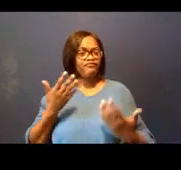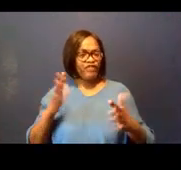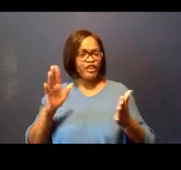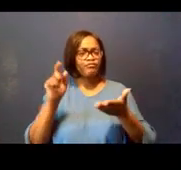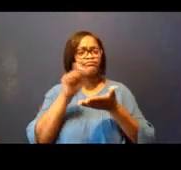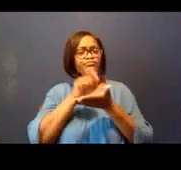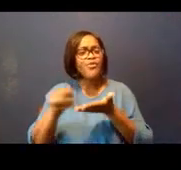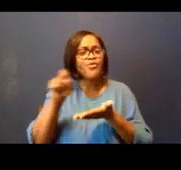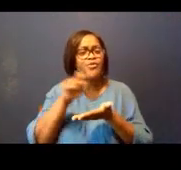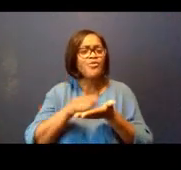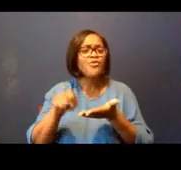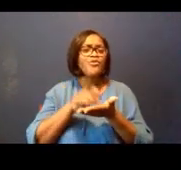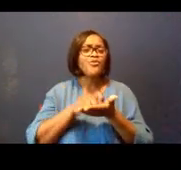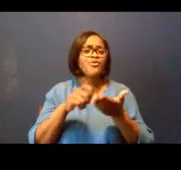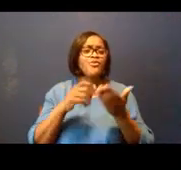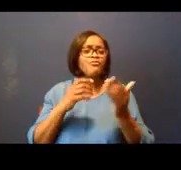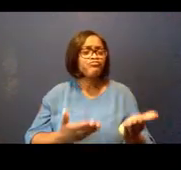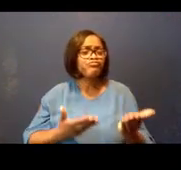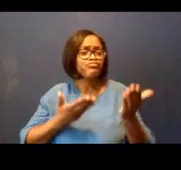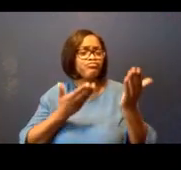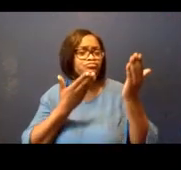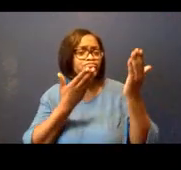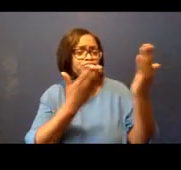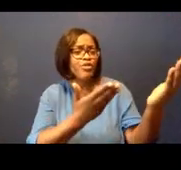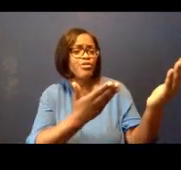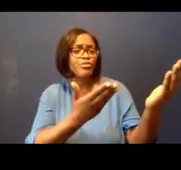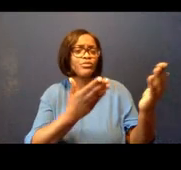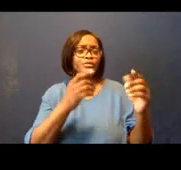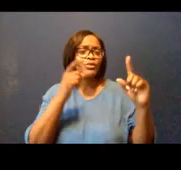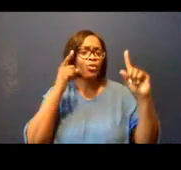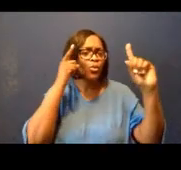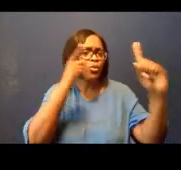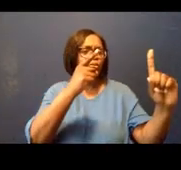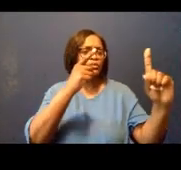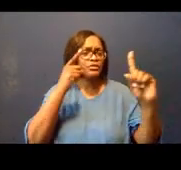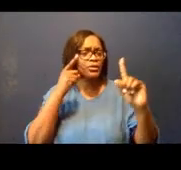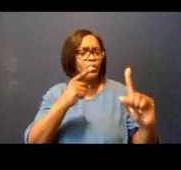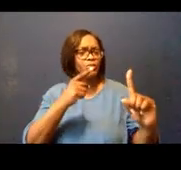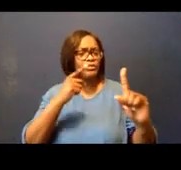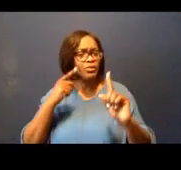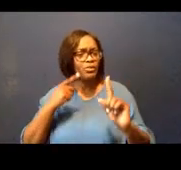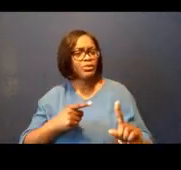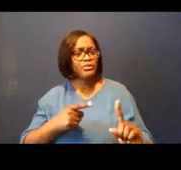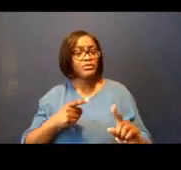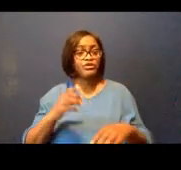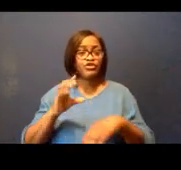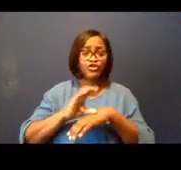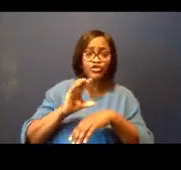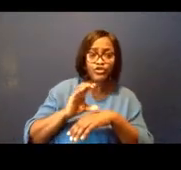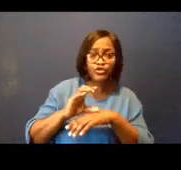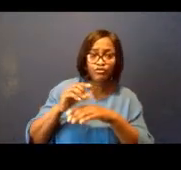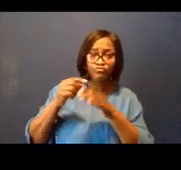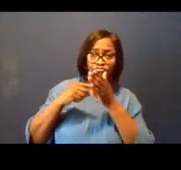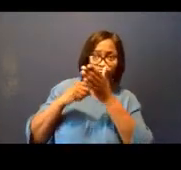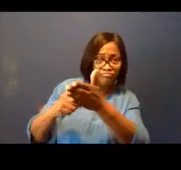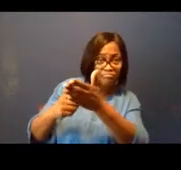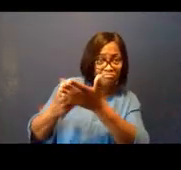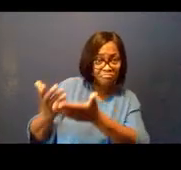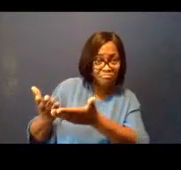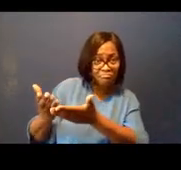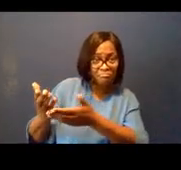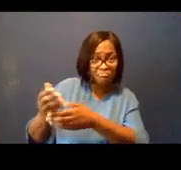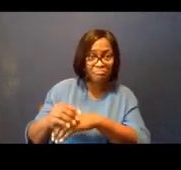72 now, but for the last 60 years I have been trying to,